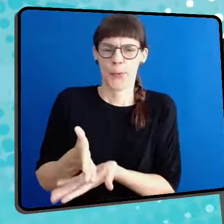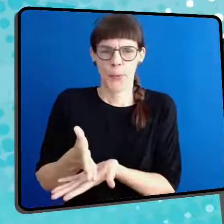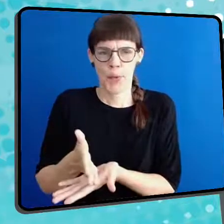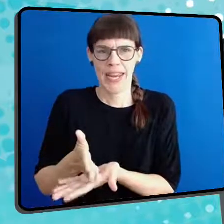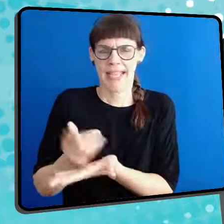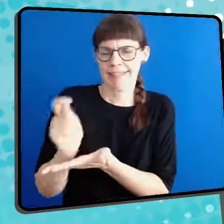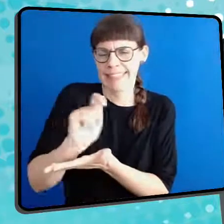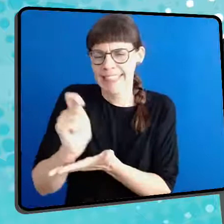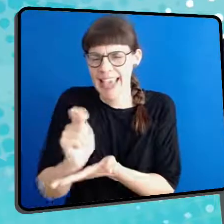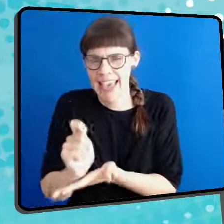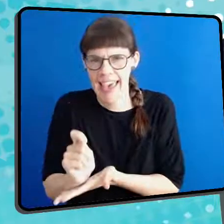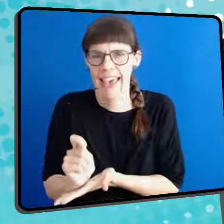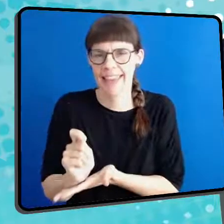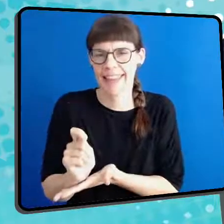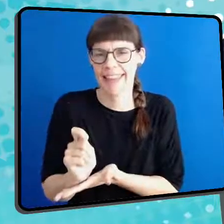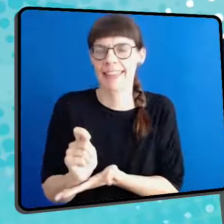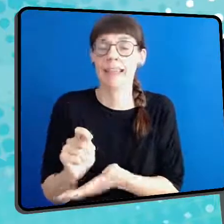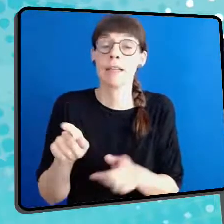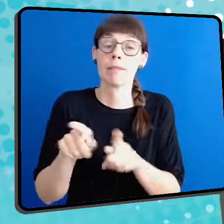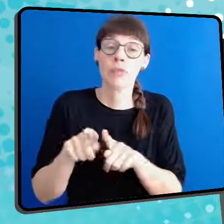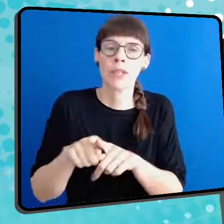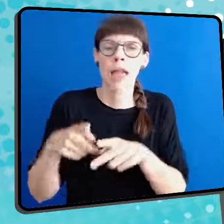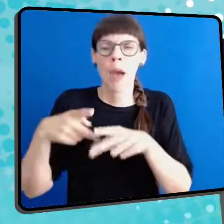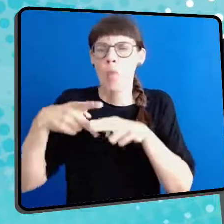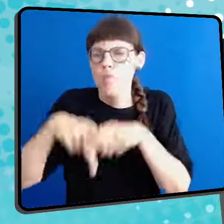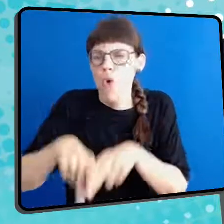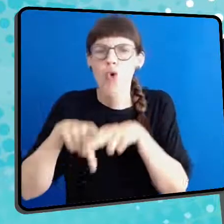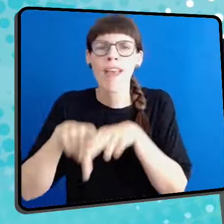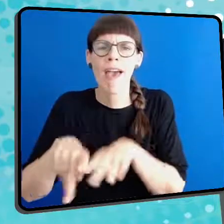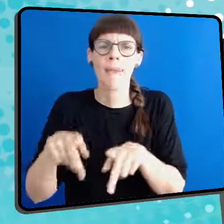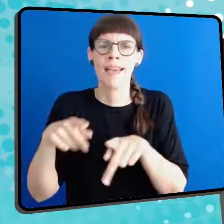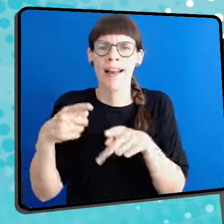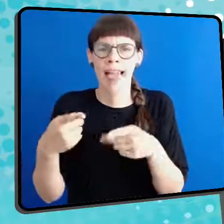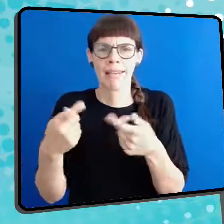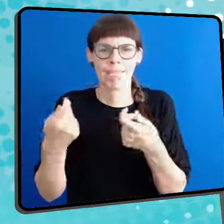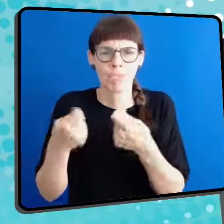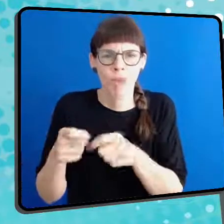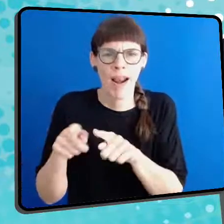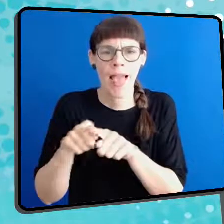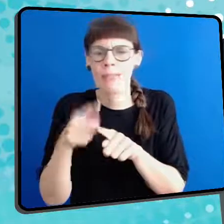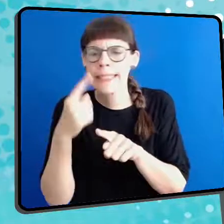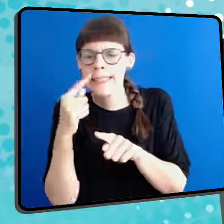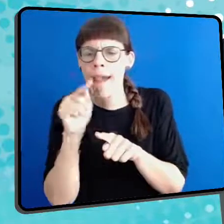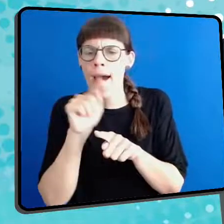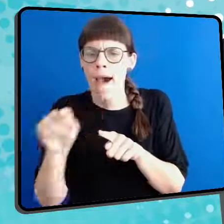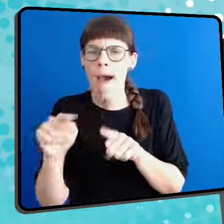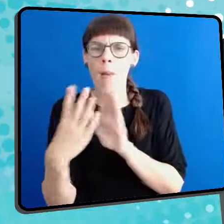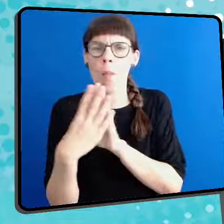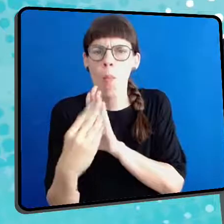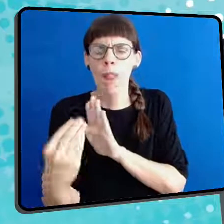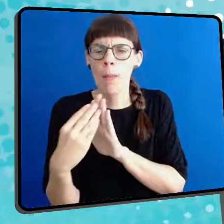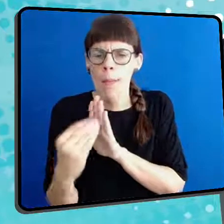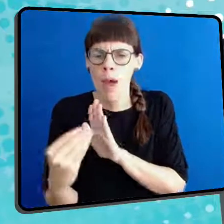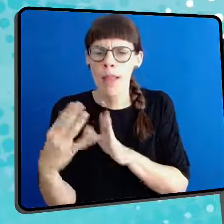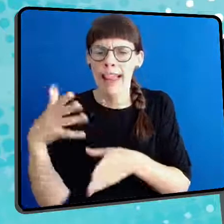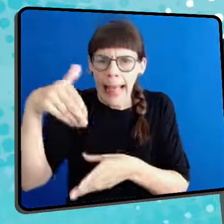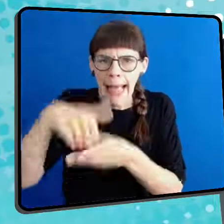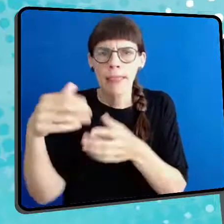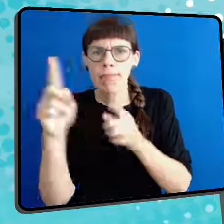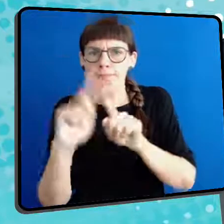with prototyping and making click-through models of your, let's say, ideas of a new feature inside of that product.